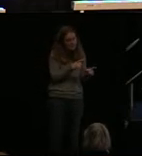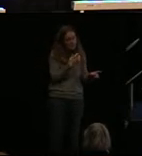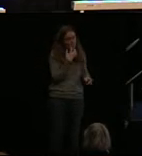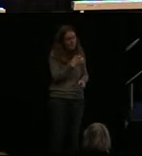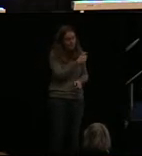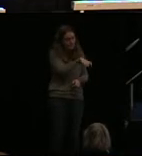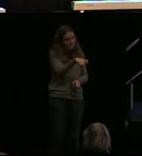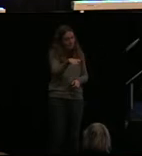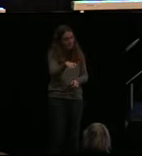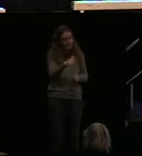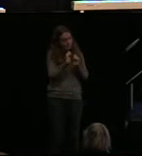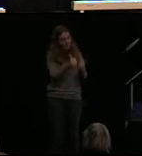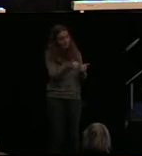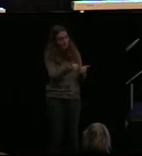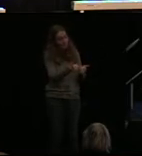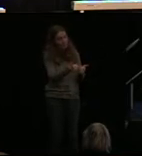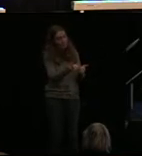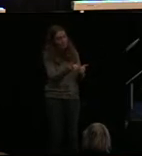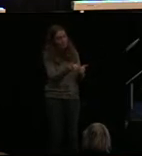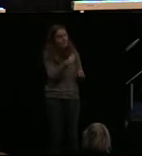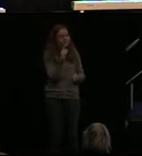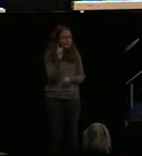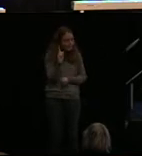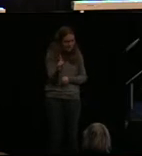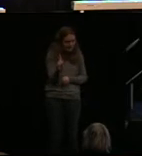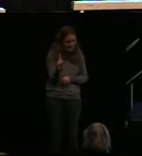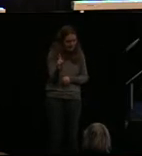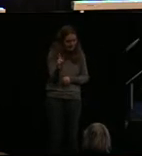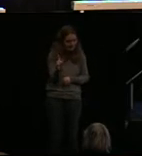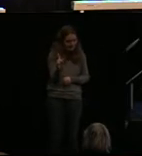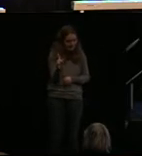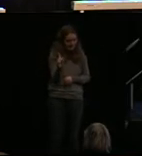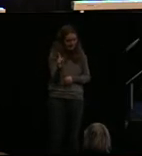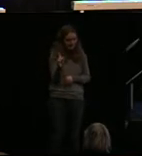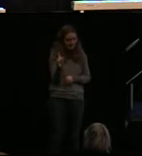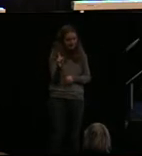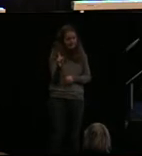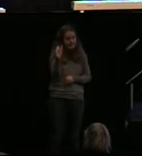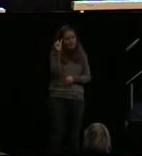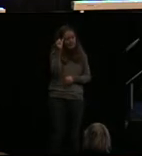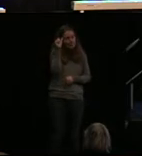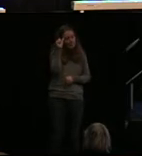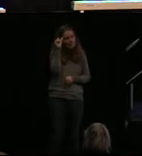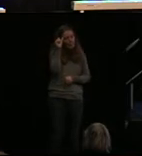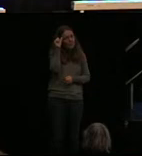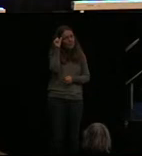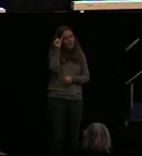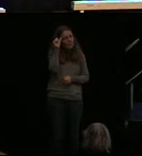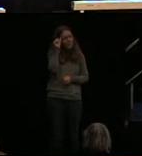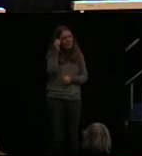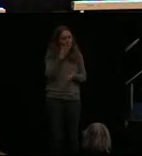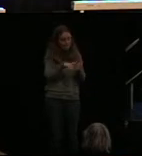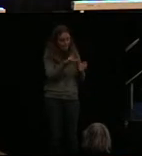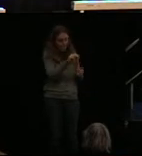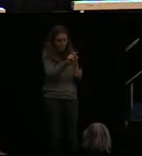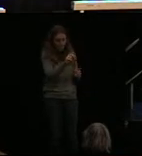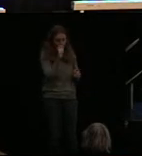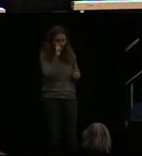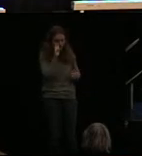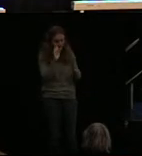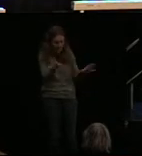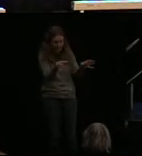was good. And yet, we know, don't we, that of the 12